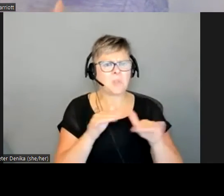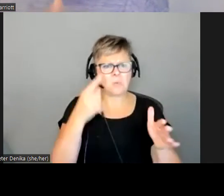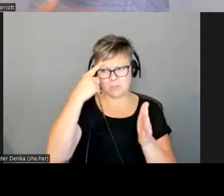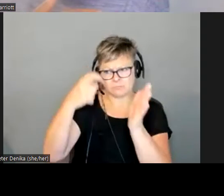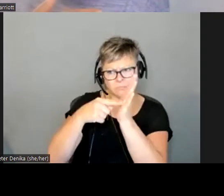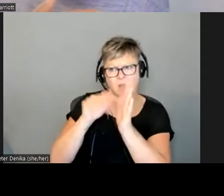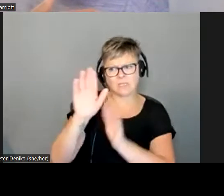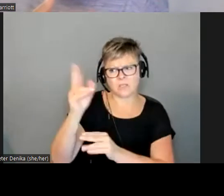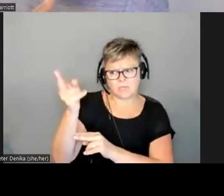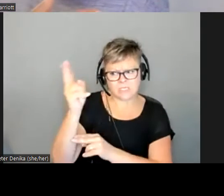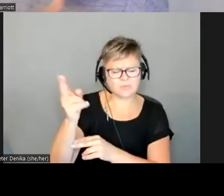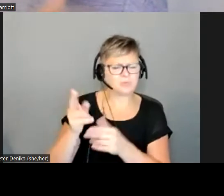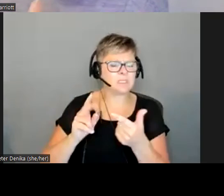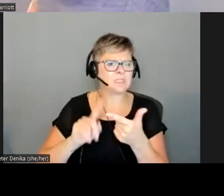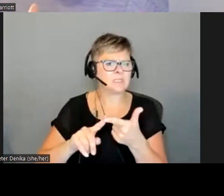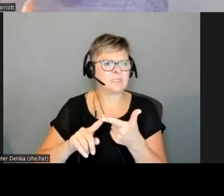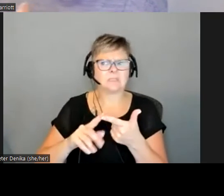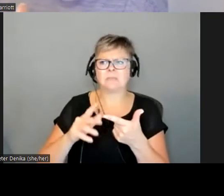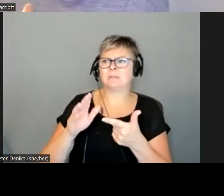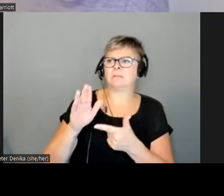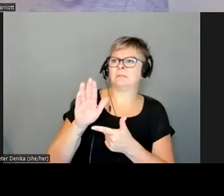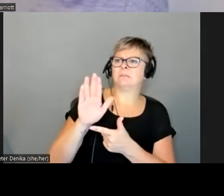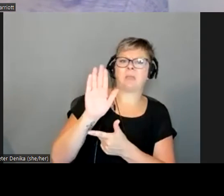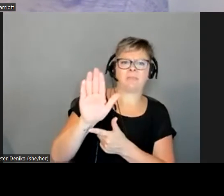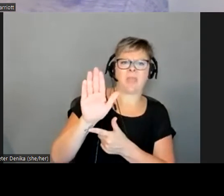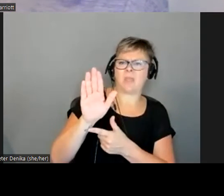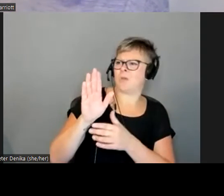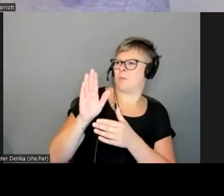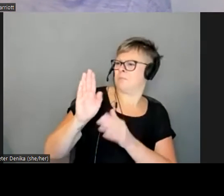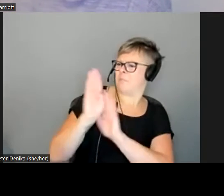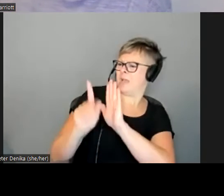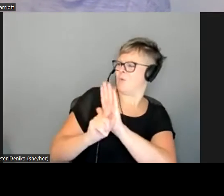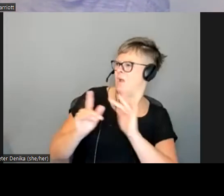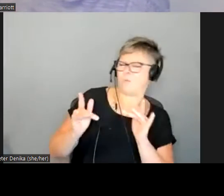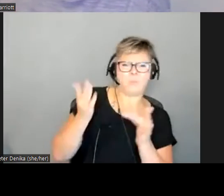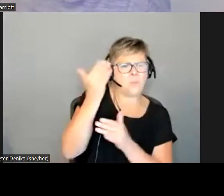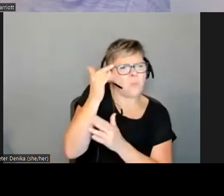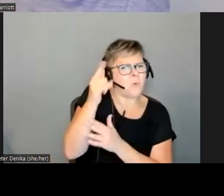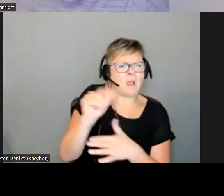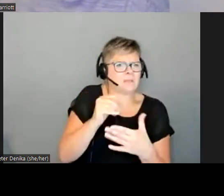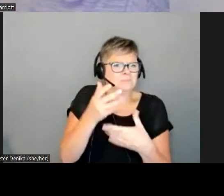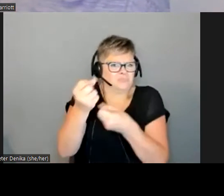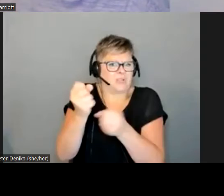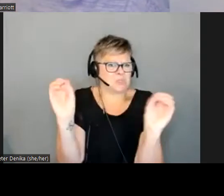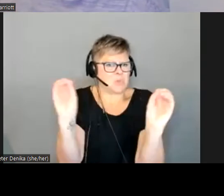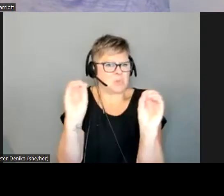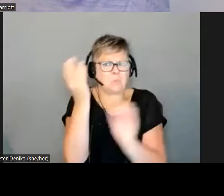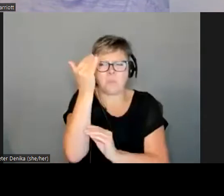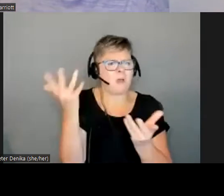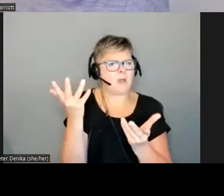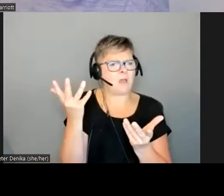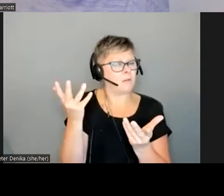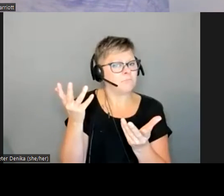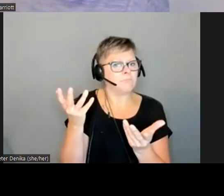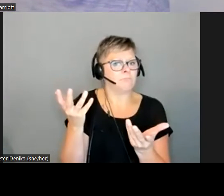history, that really brought the person to have a lack of trust. So it's a lot of consultation, but I don't think there's a